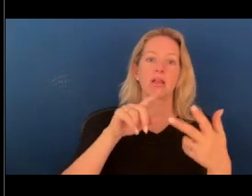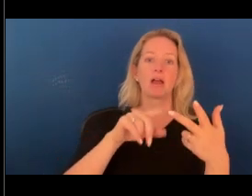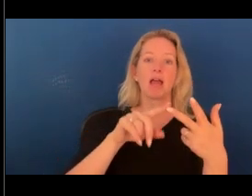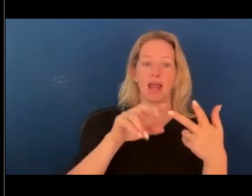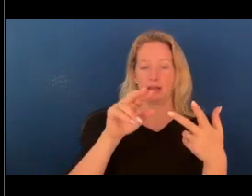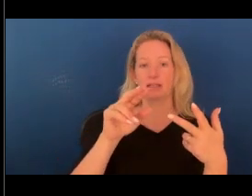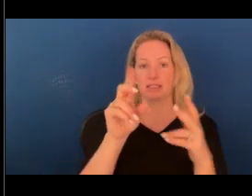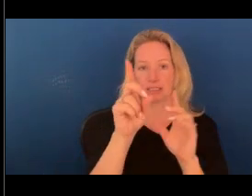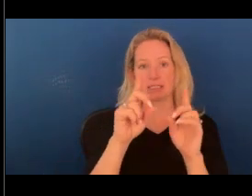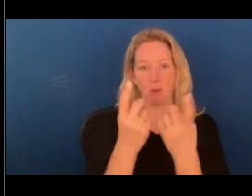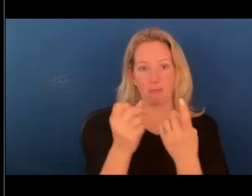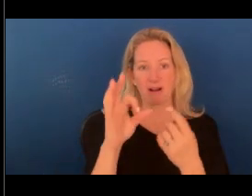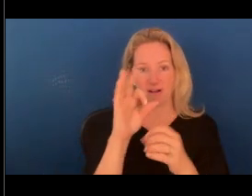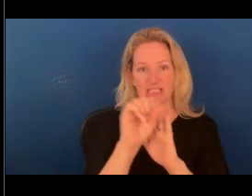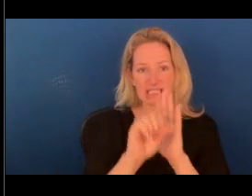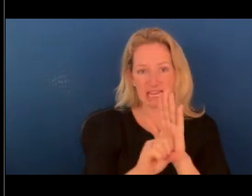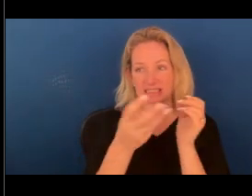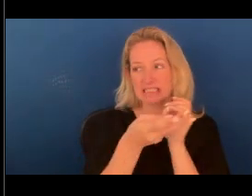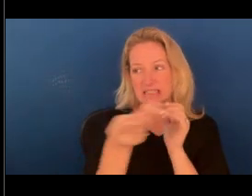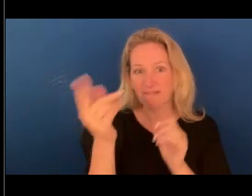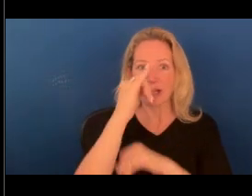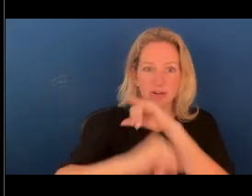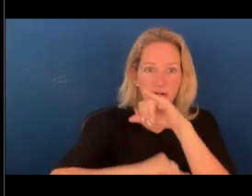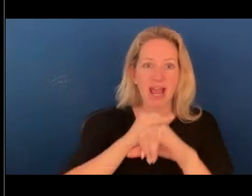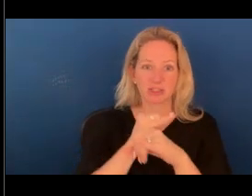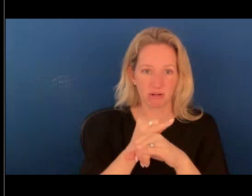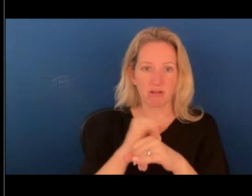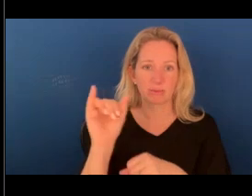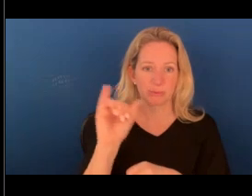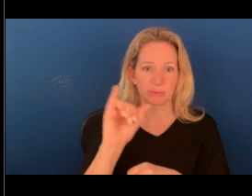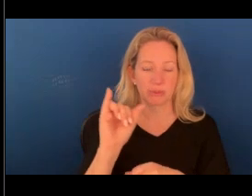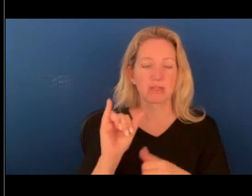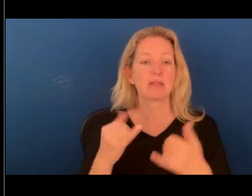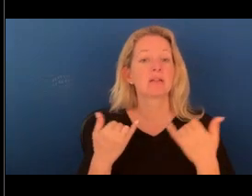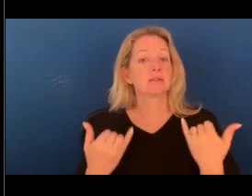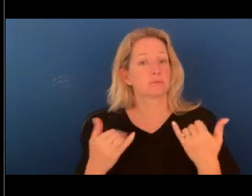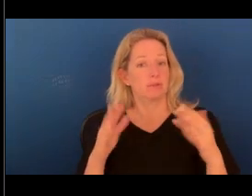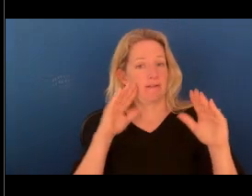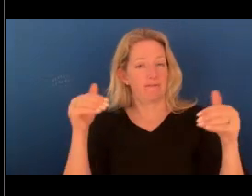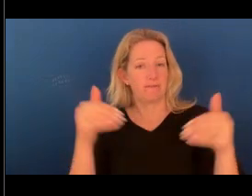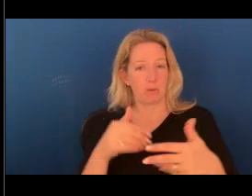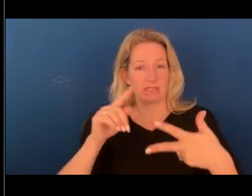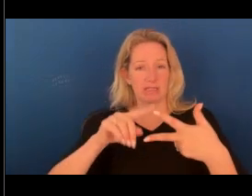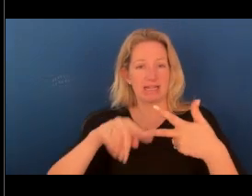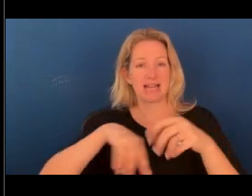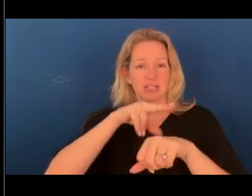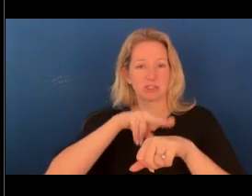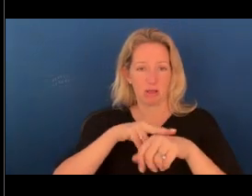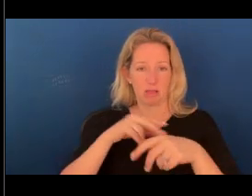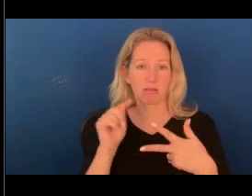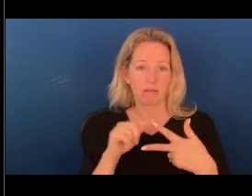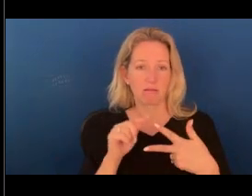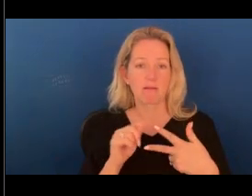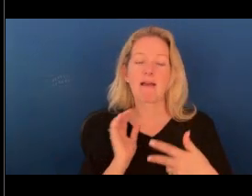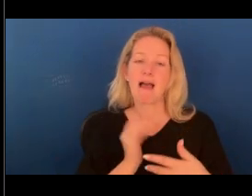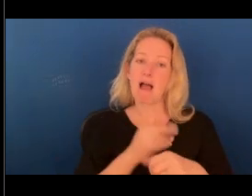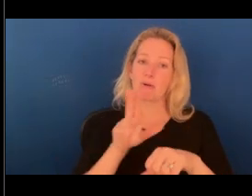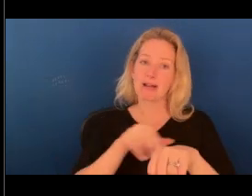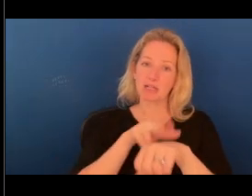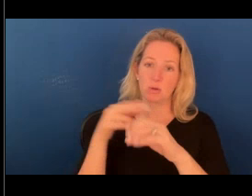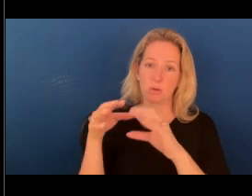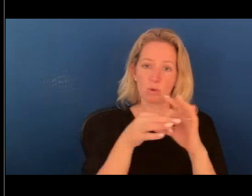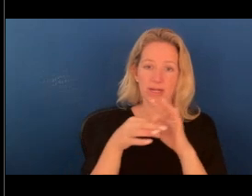State, several international efforts. I'm going to focus on the national aspects. One aspect of our national coordination is called for